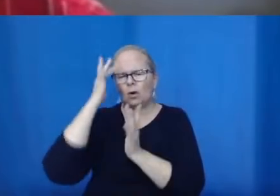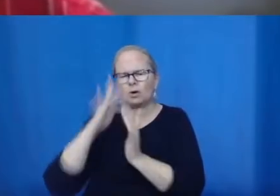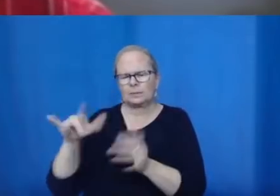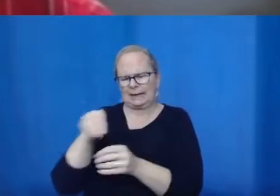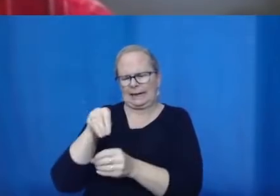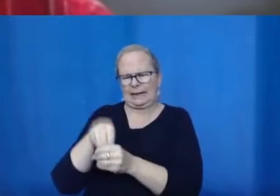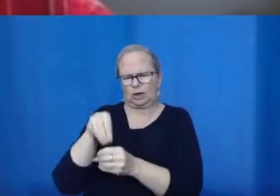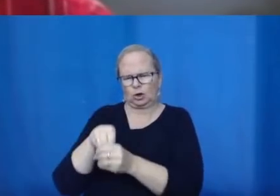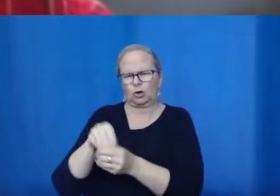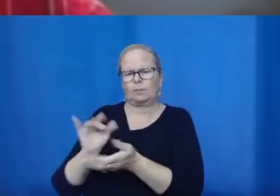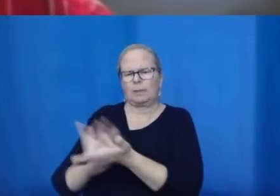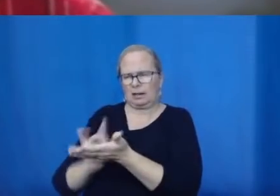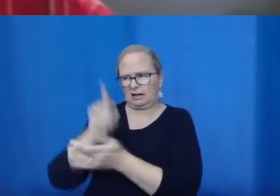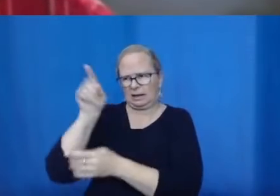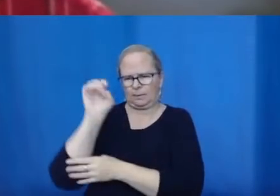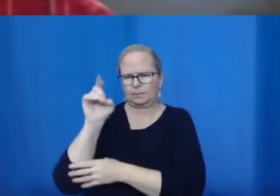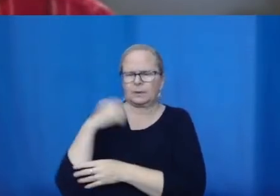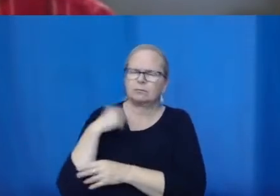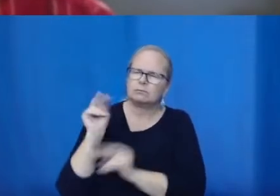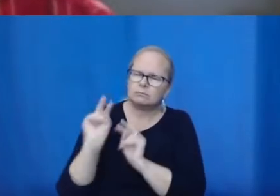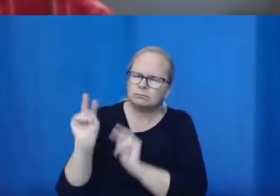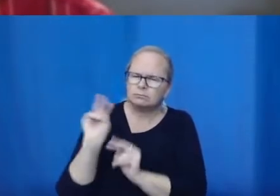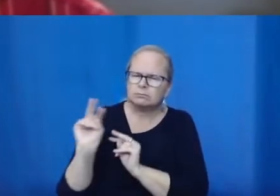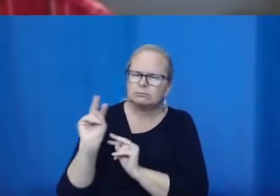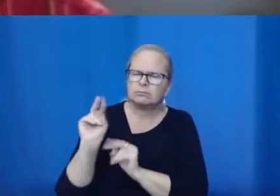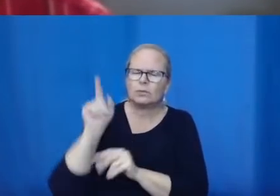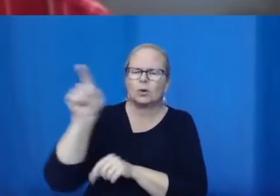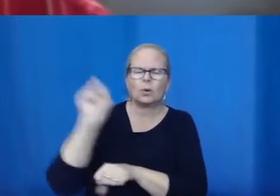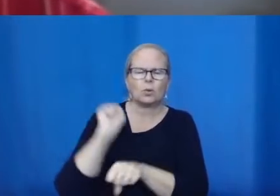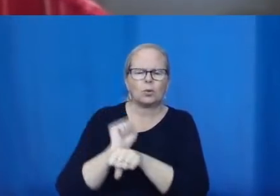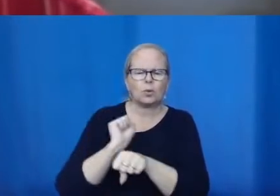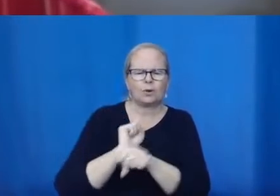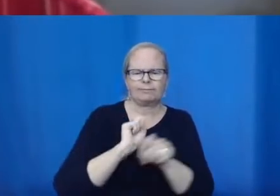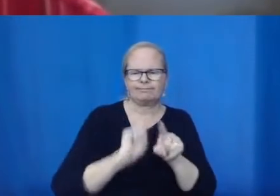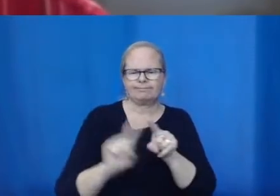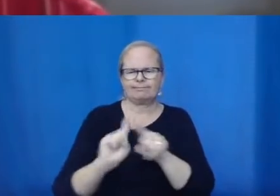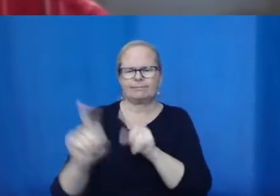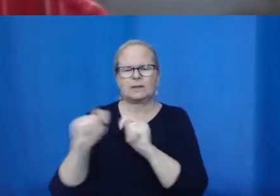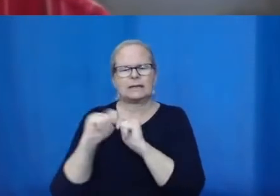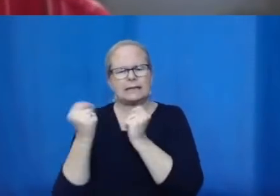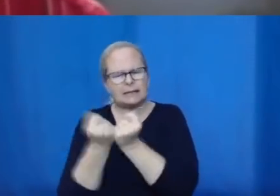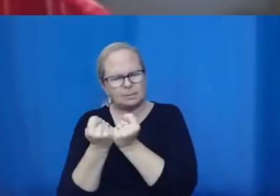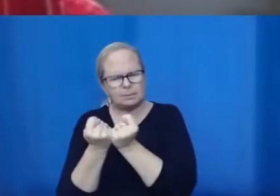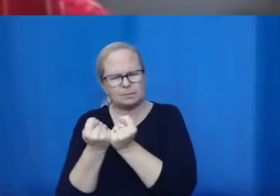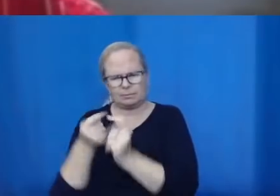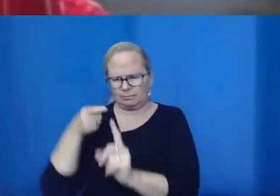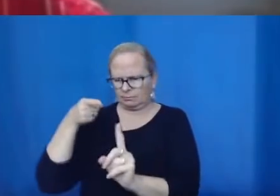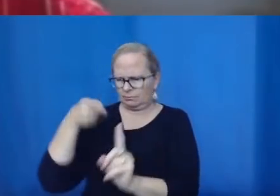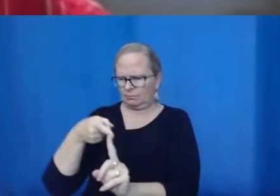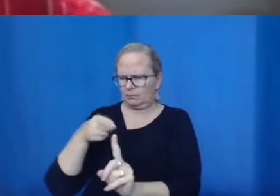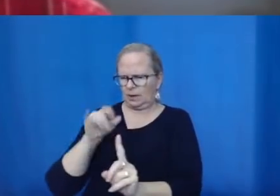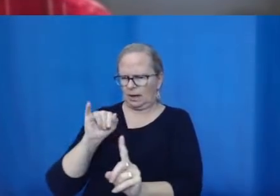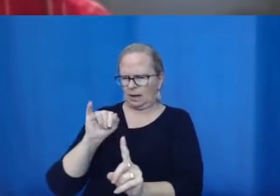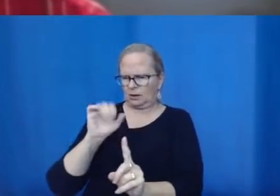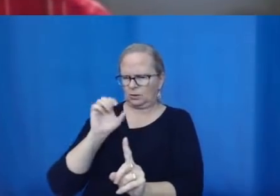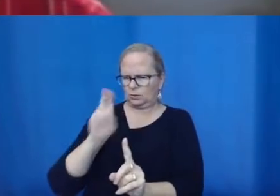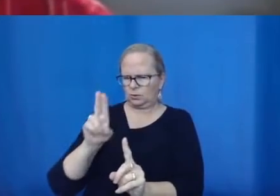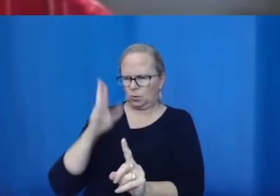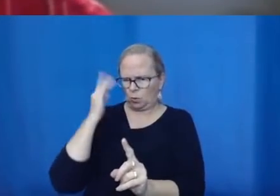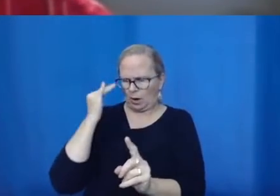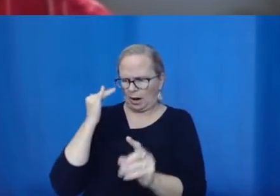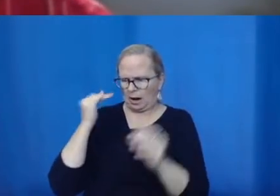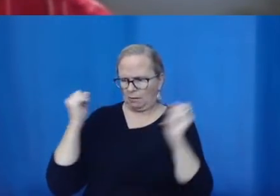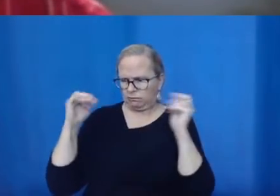providing almost completely ICU level care in internal medicine or family medicine wards.